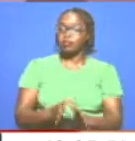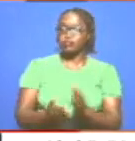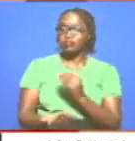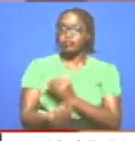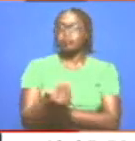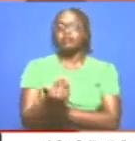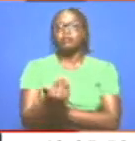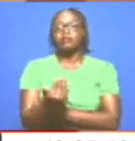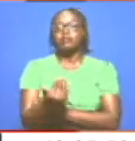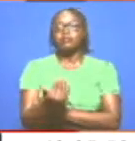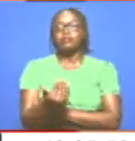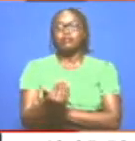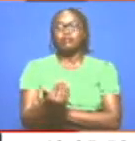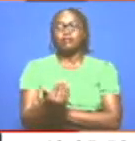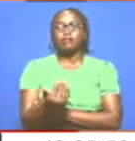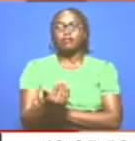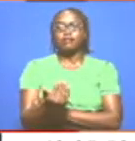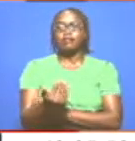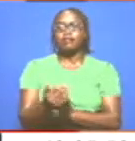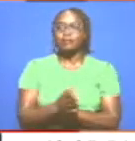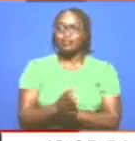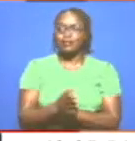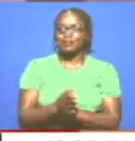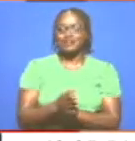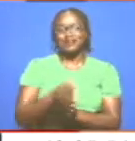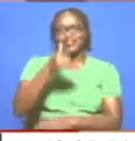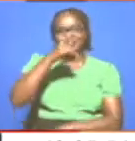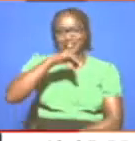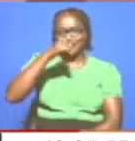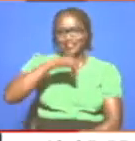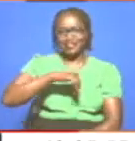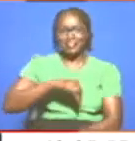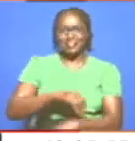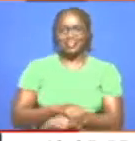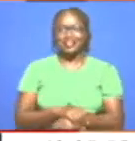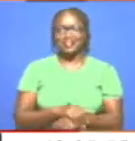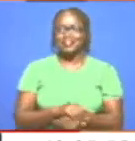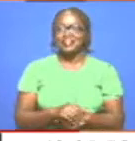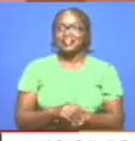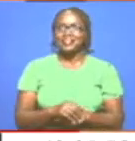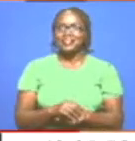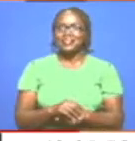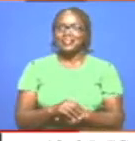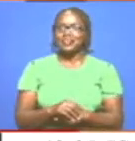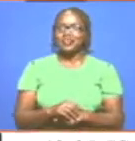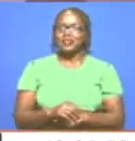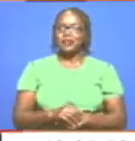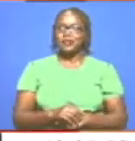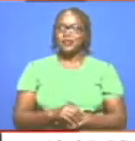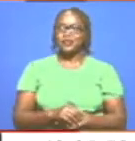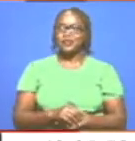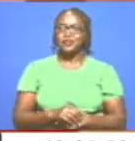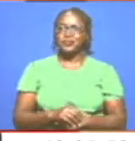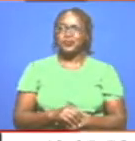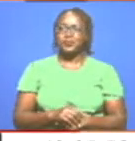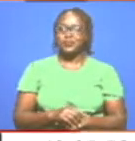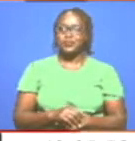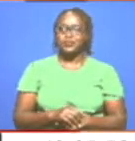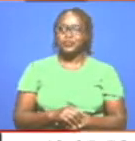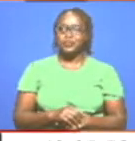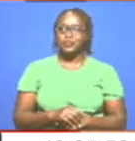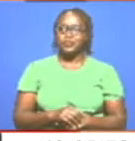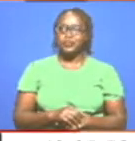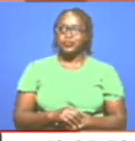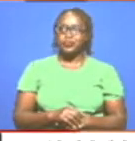who incidentally also has got a shade of green, Lensa Odingo. So, straight to this conversation, gentlemen, and let me start with